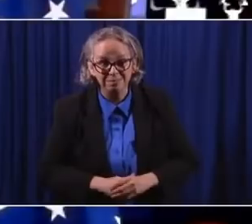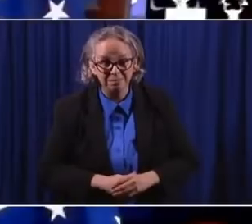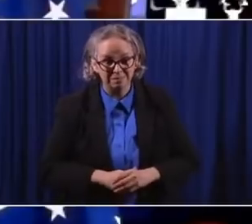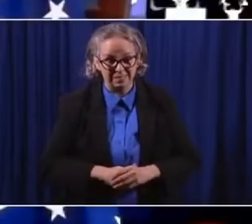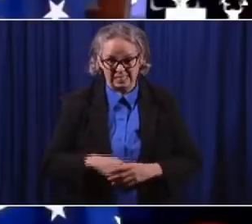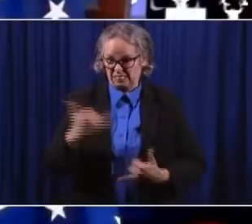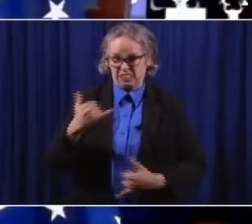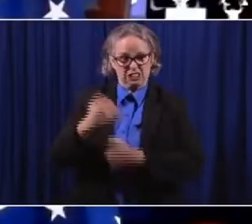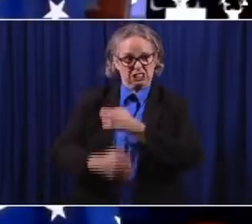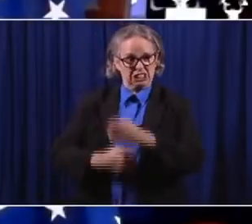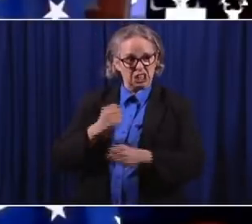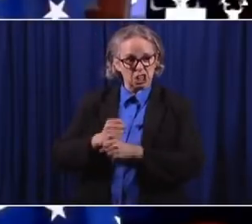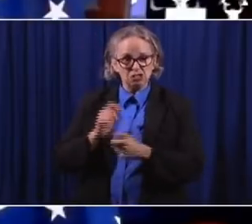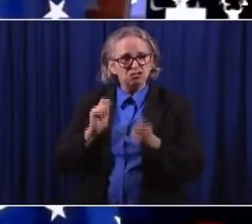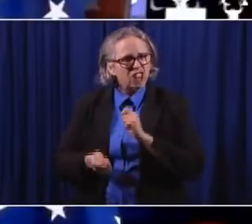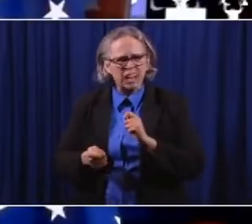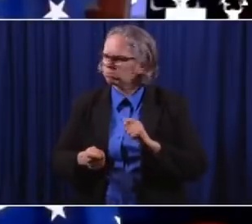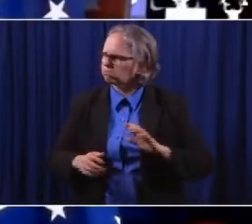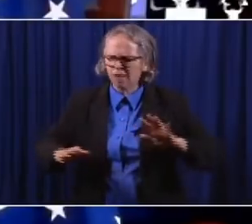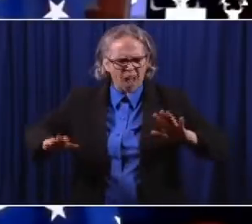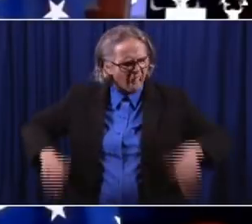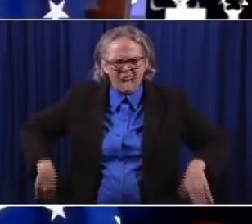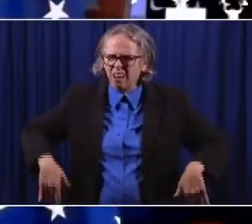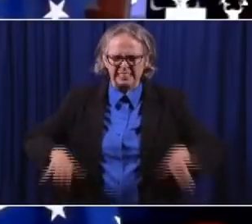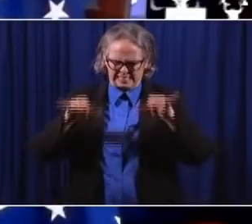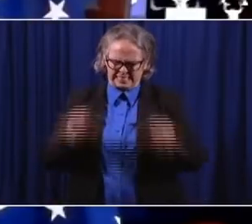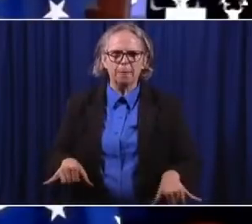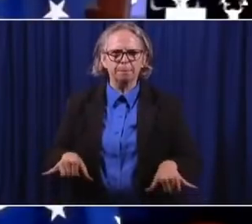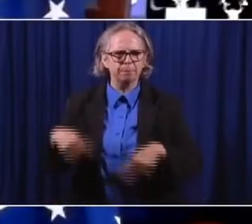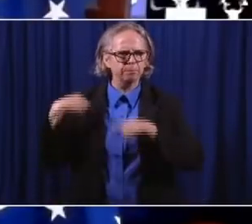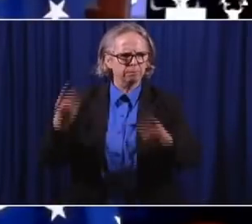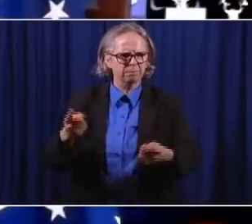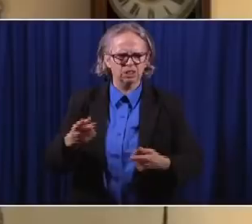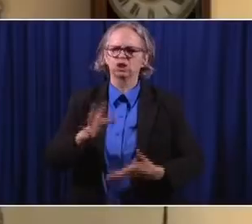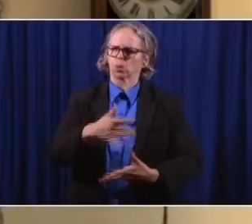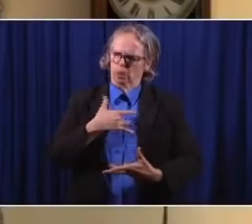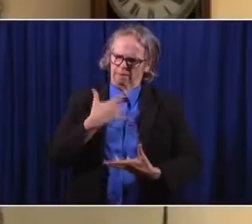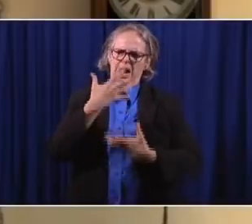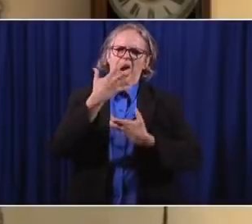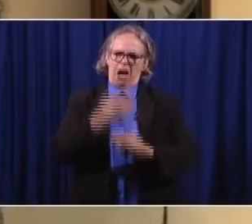year, and people should have confidence in it.